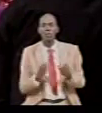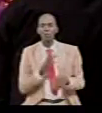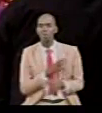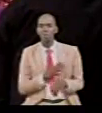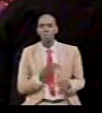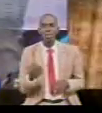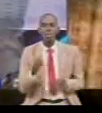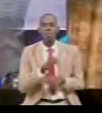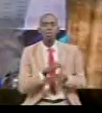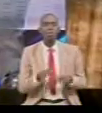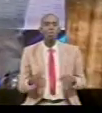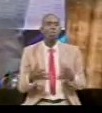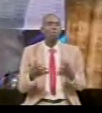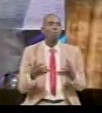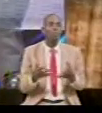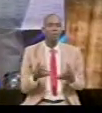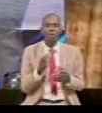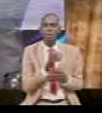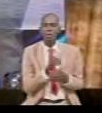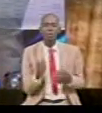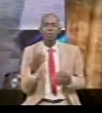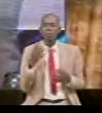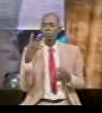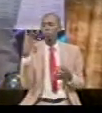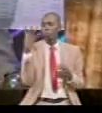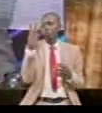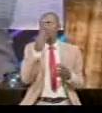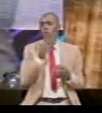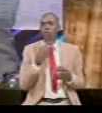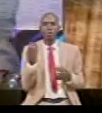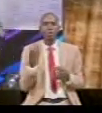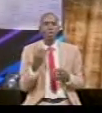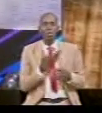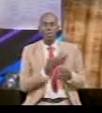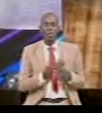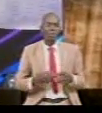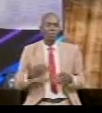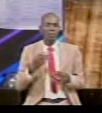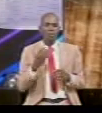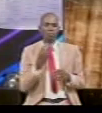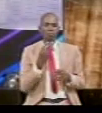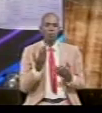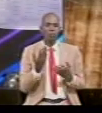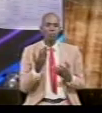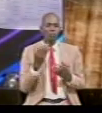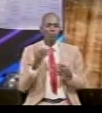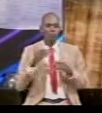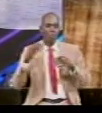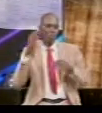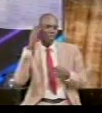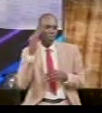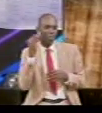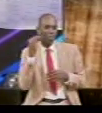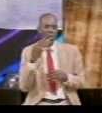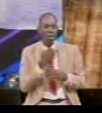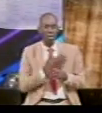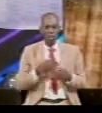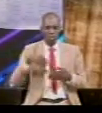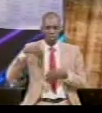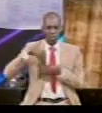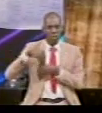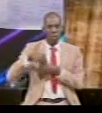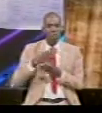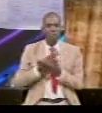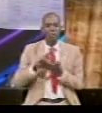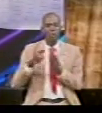to have a glorious experience of sanctification and inner holiness and purity. All